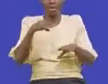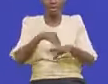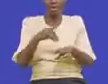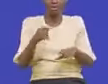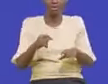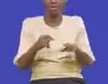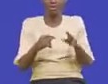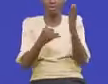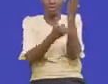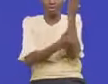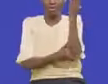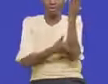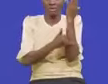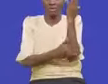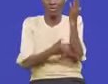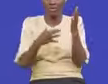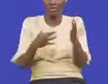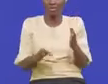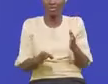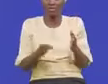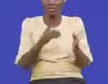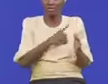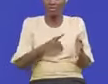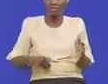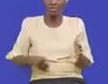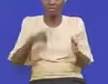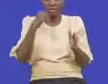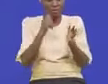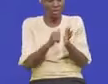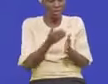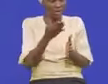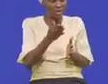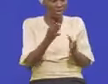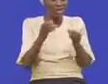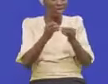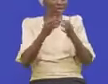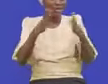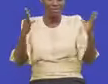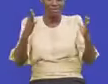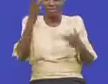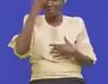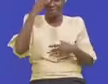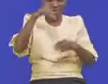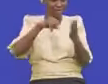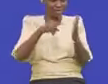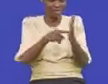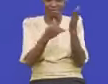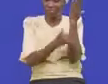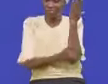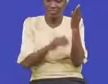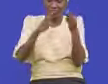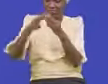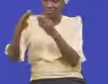Sɔhe aɖe le kɔƒe du aɖe kpɔm a. Ebe amewo le dɔ le kɔƒe ya me ŋutɔe.